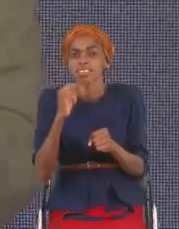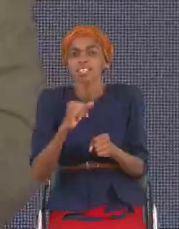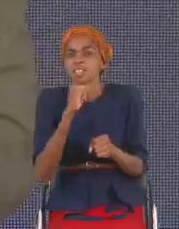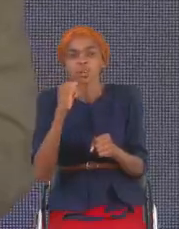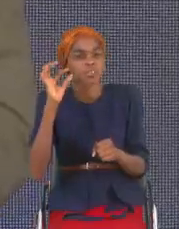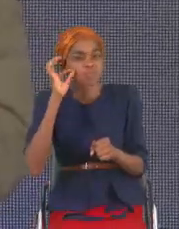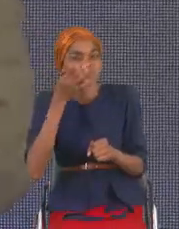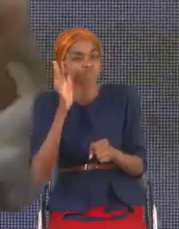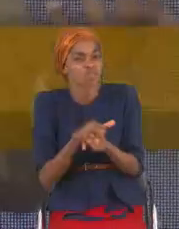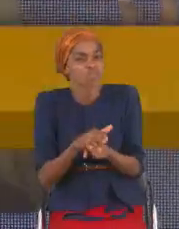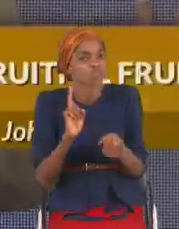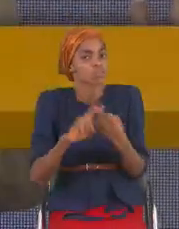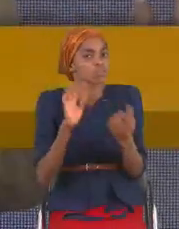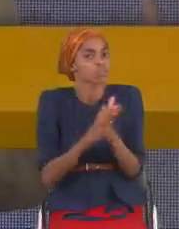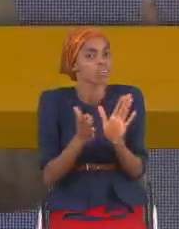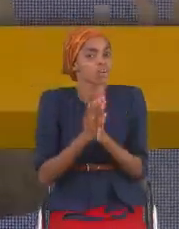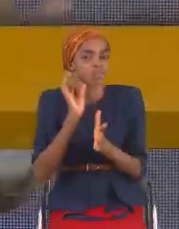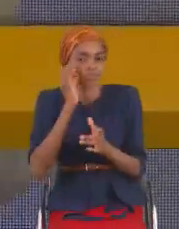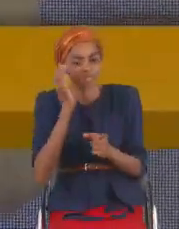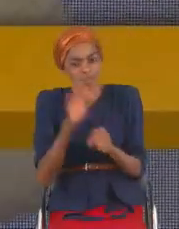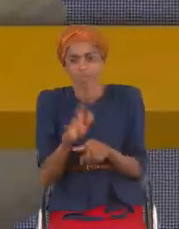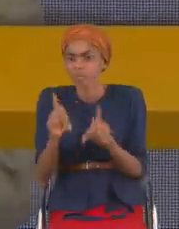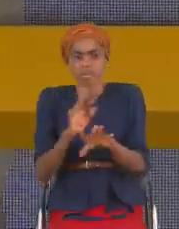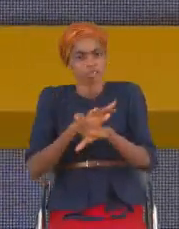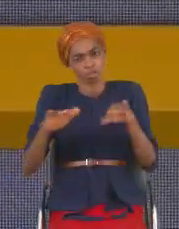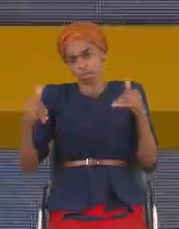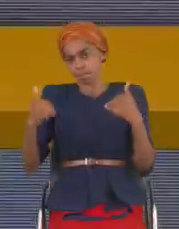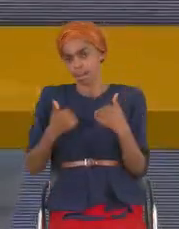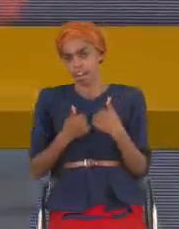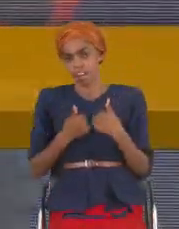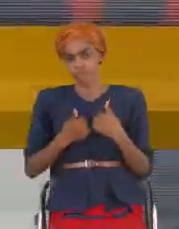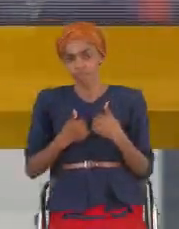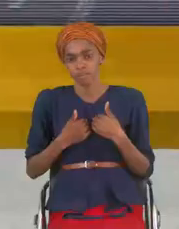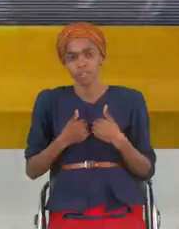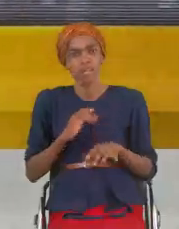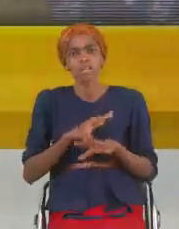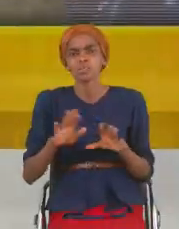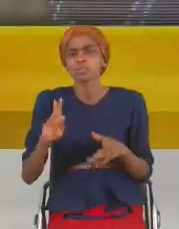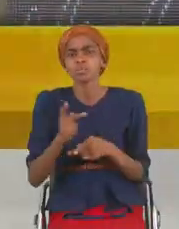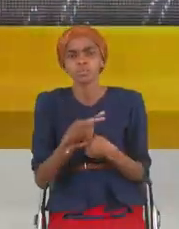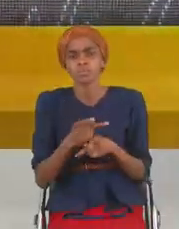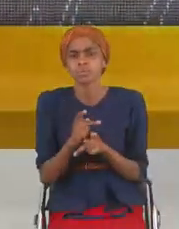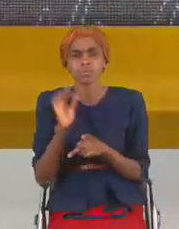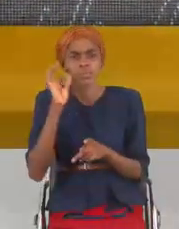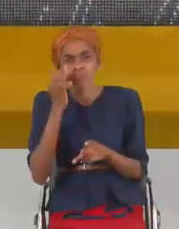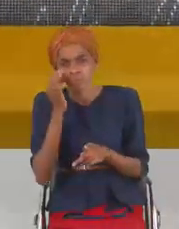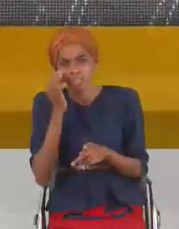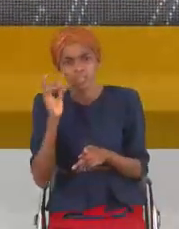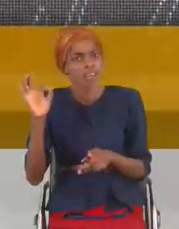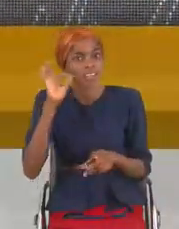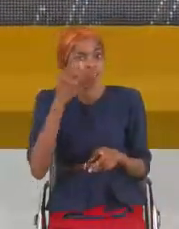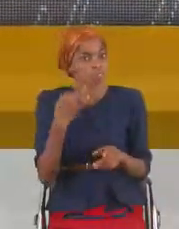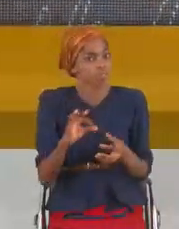fruitful. The people that didn't have, they didn't know they'll produce fruit. The fruit of the Spirit,